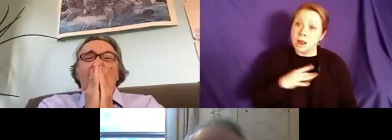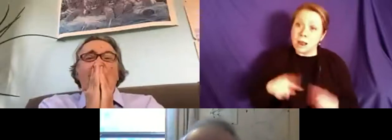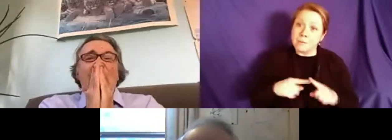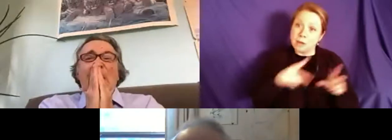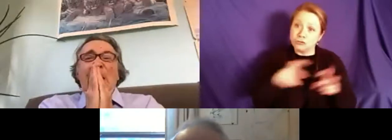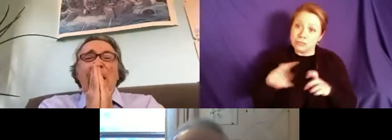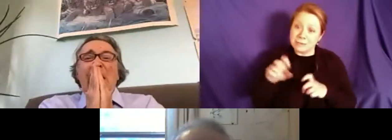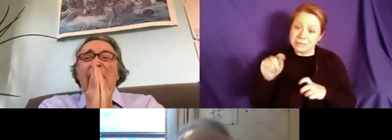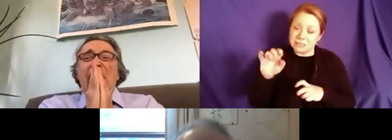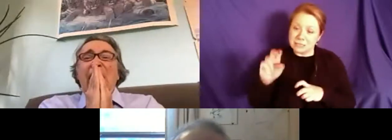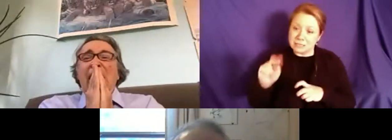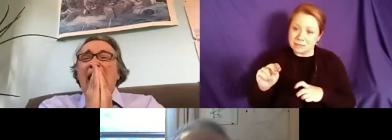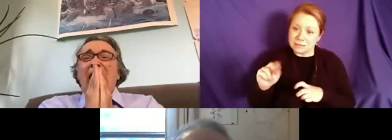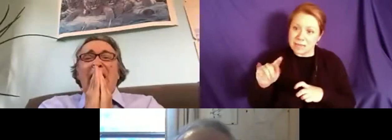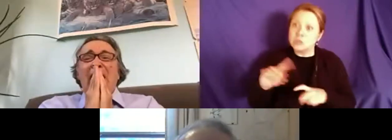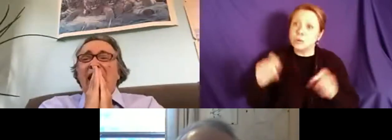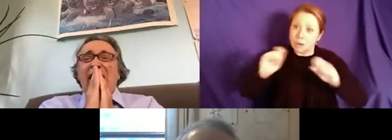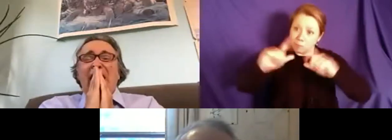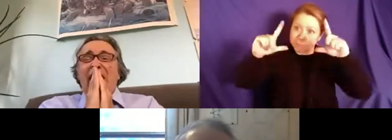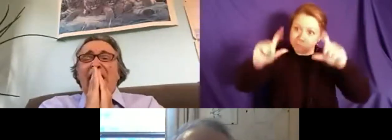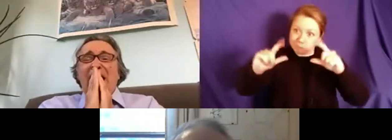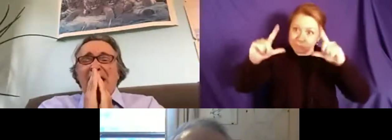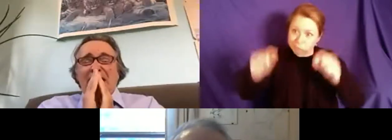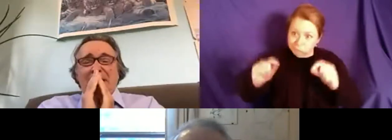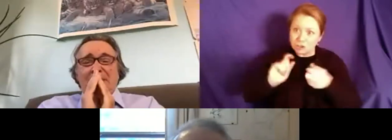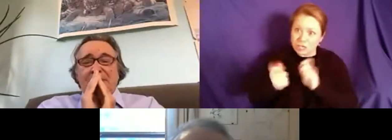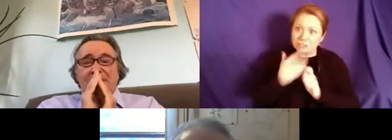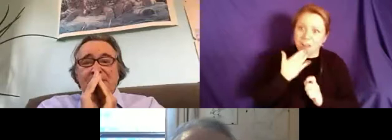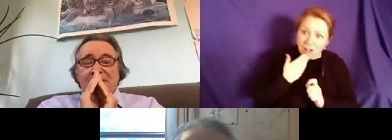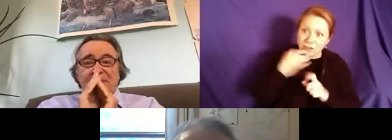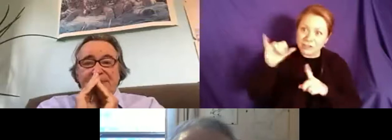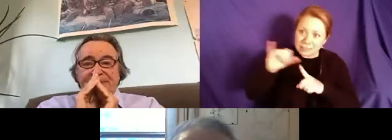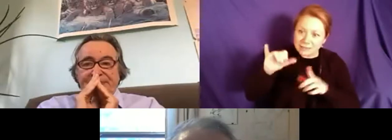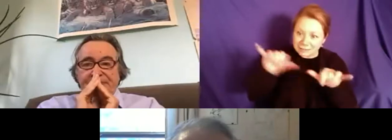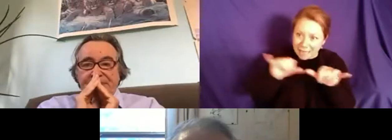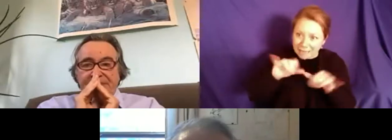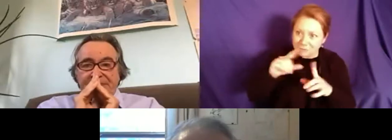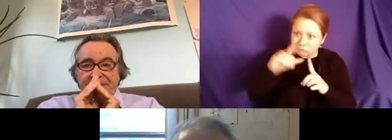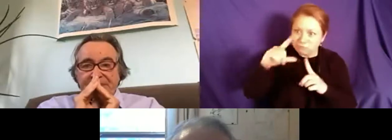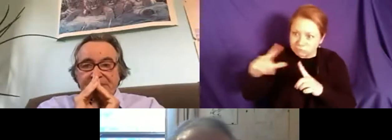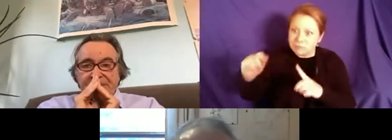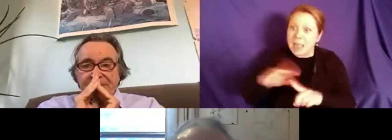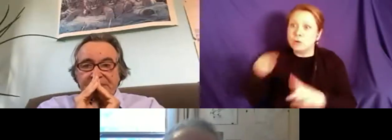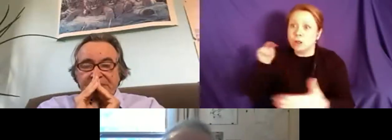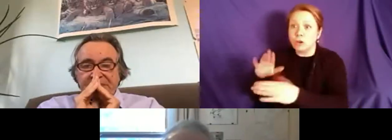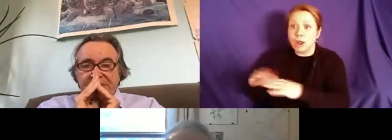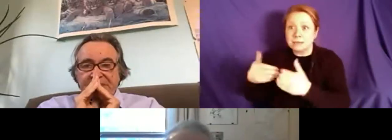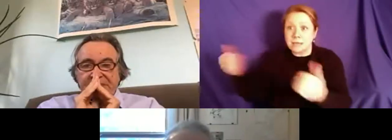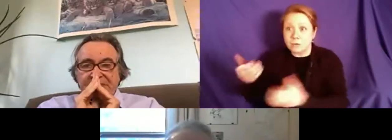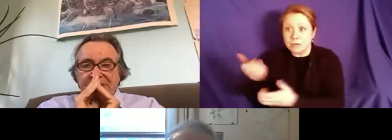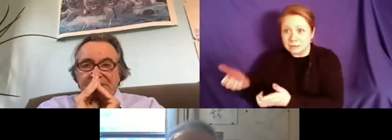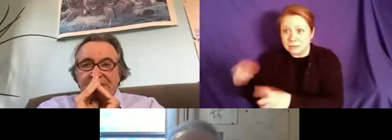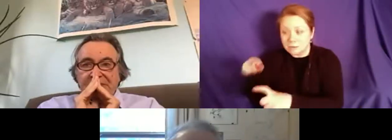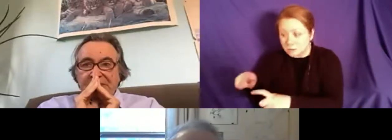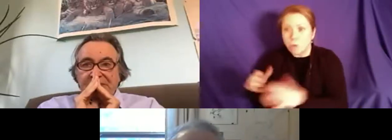is it allows you to change the font size and the font color, and you can access it on a separate device, or you can do a split